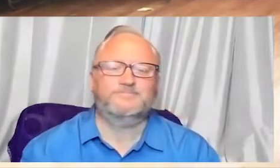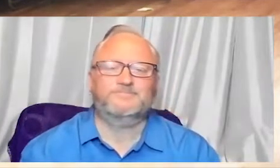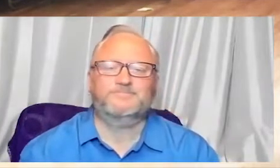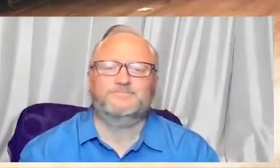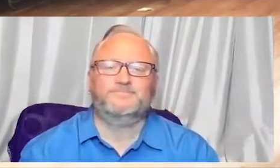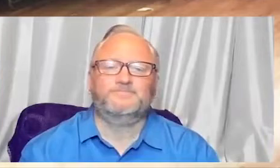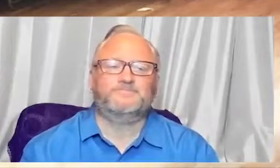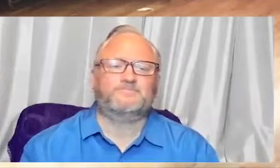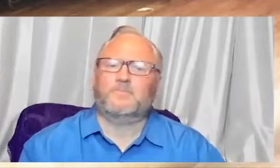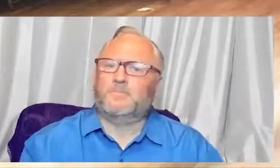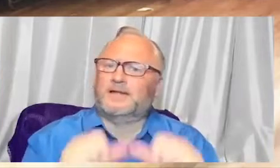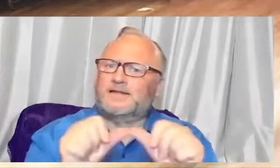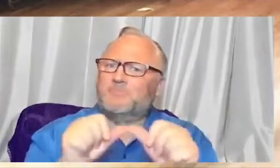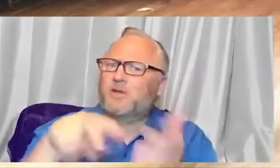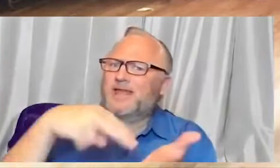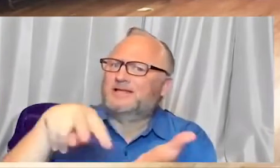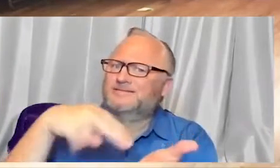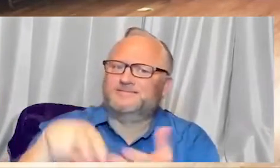And keep dancing.